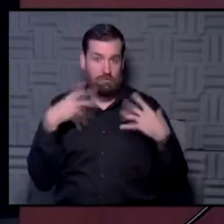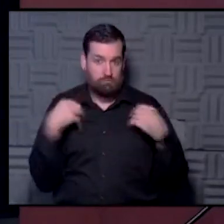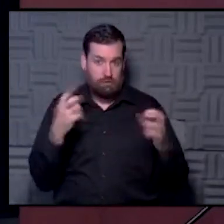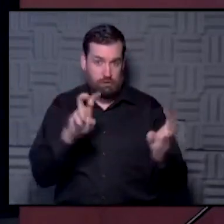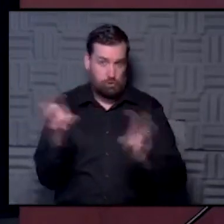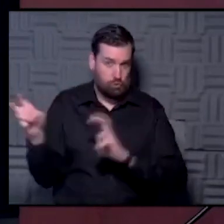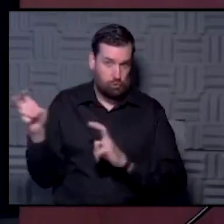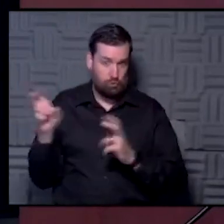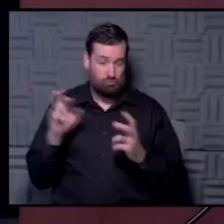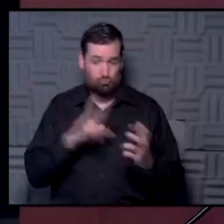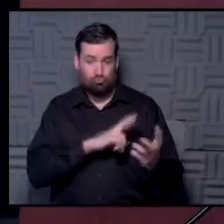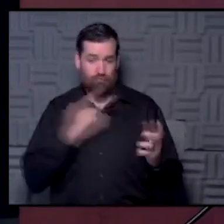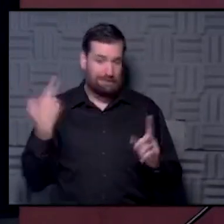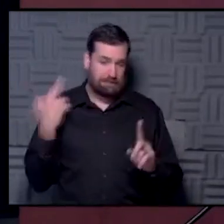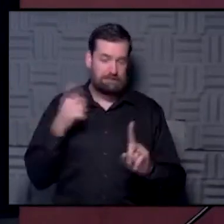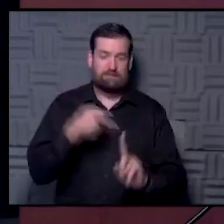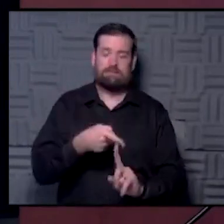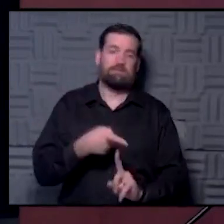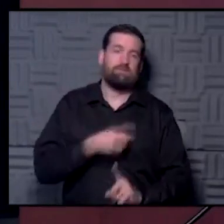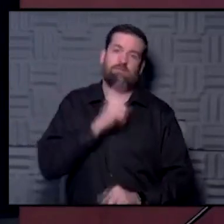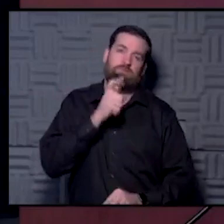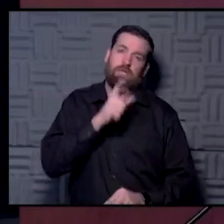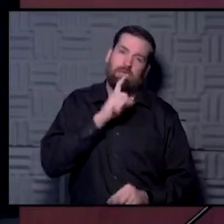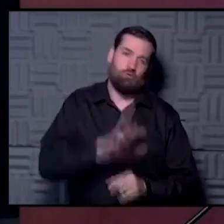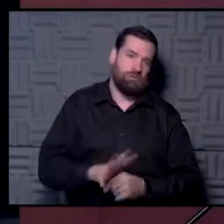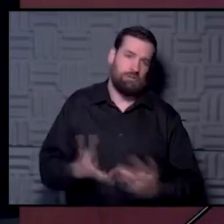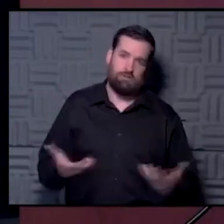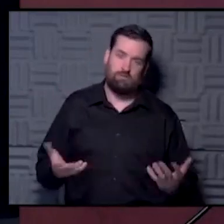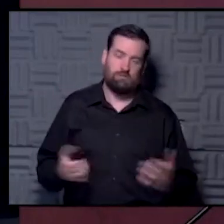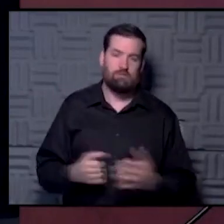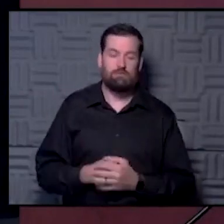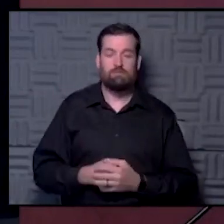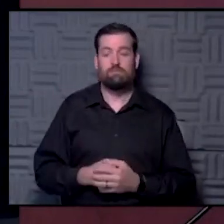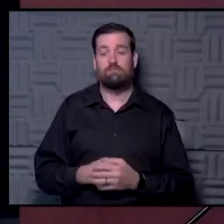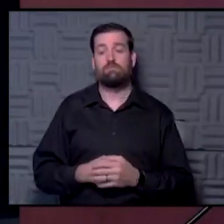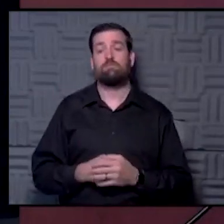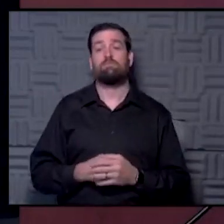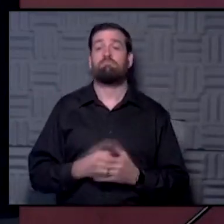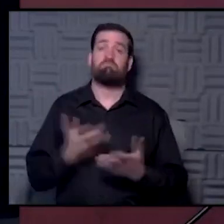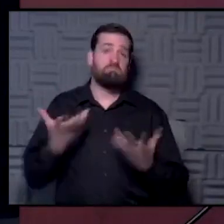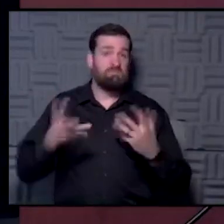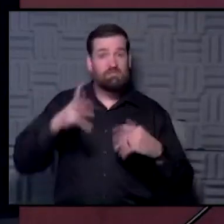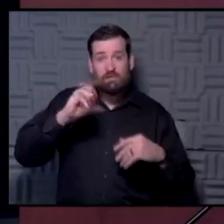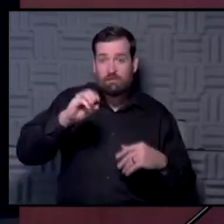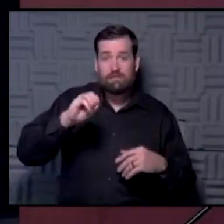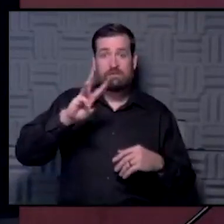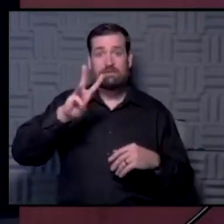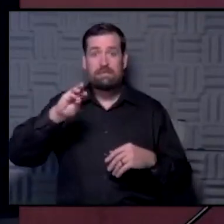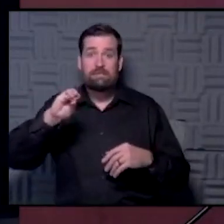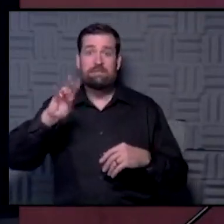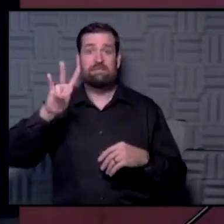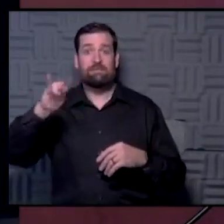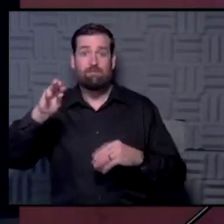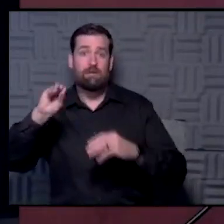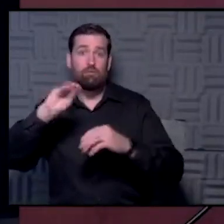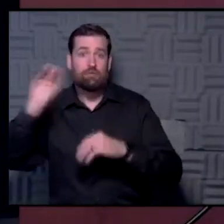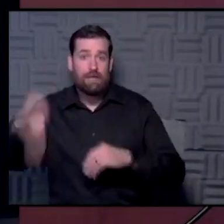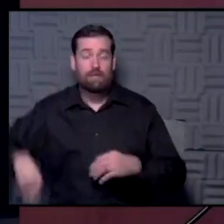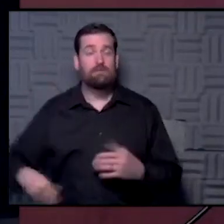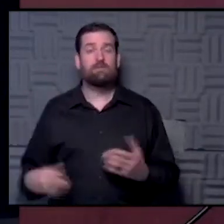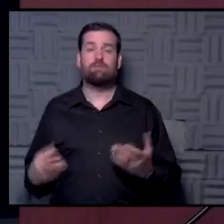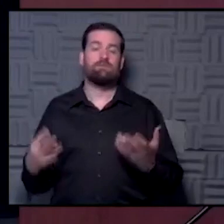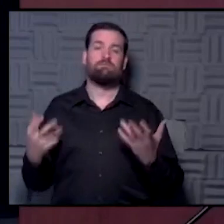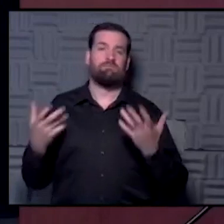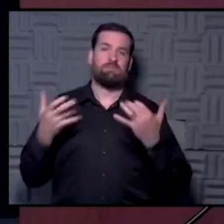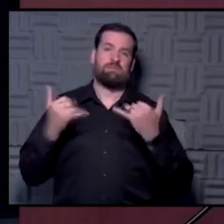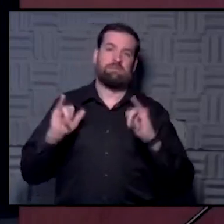sick. That's not a guarantee, even if it was a higher probability, 50, 60, 70% chance that someone with